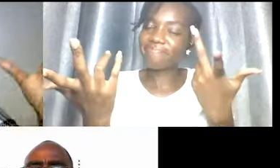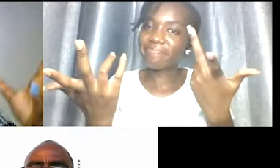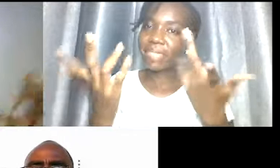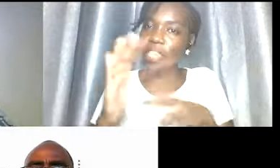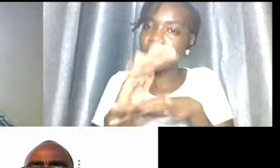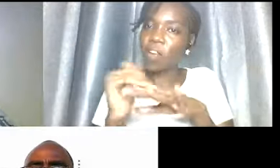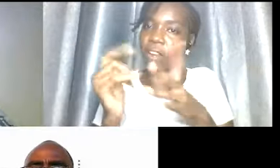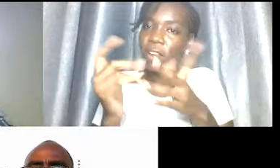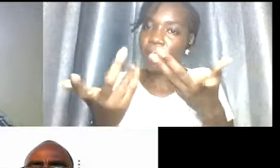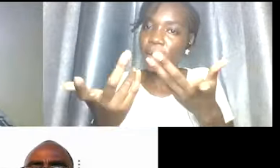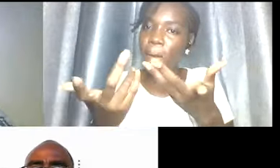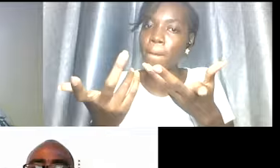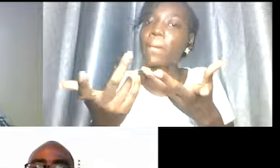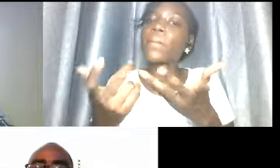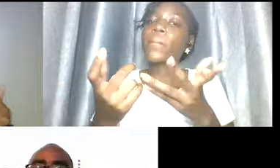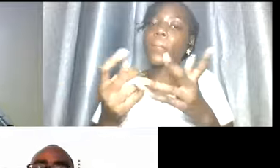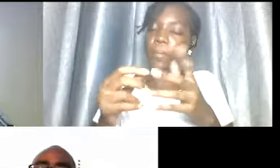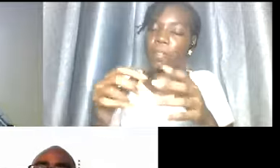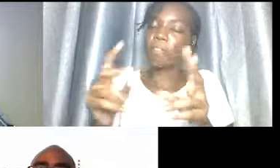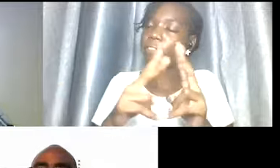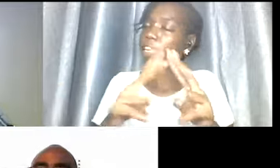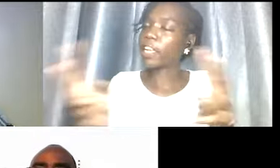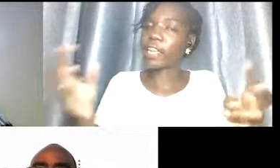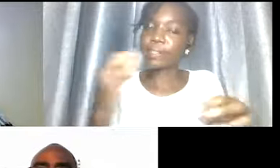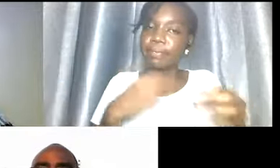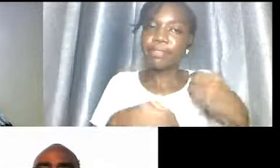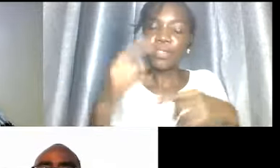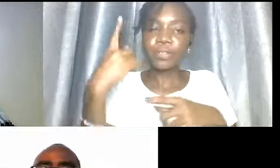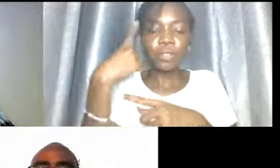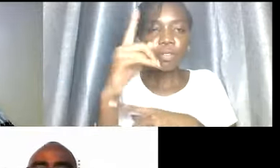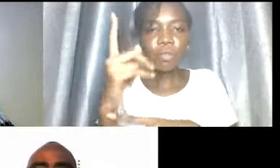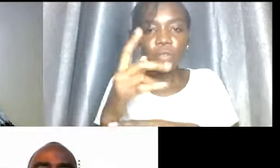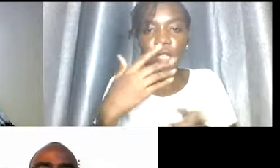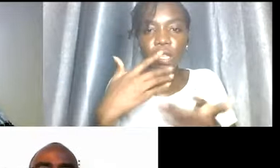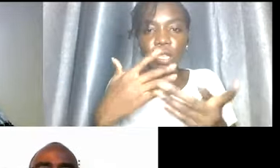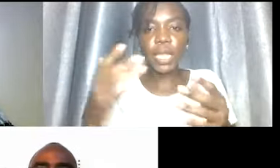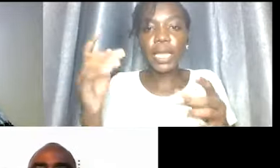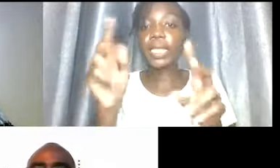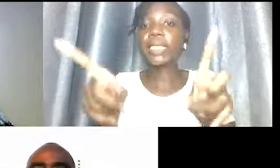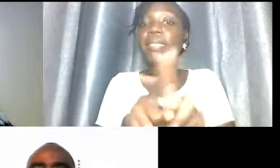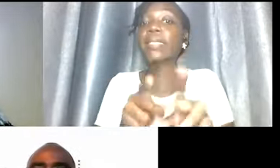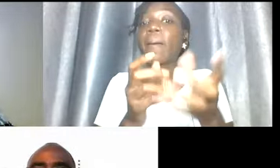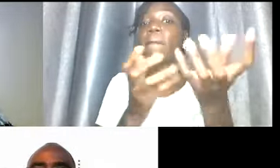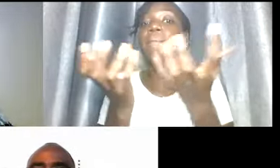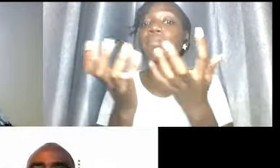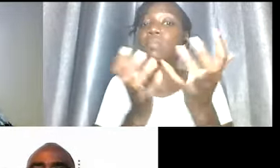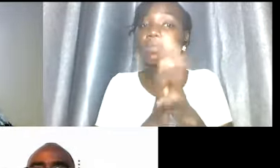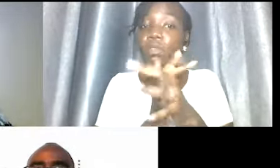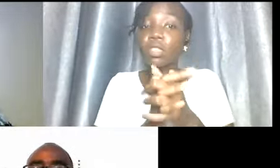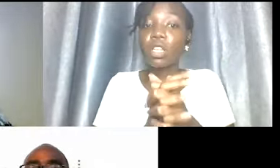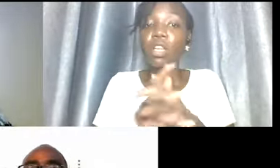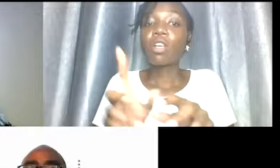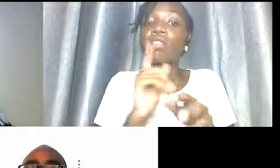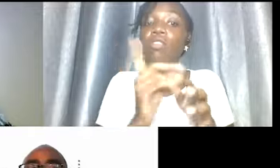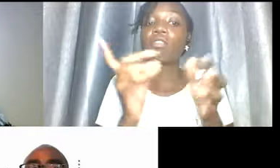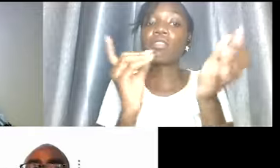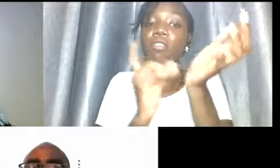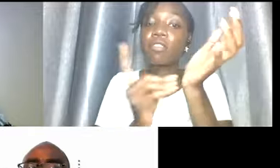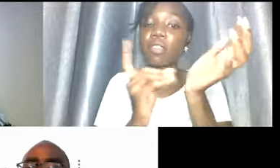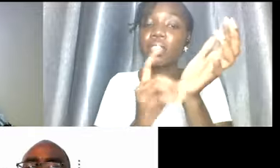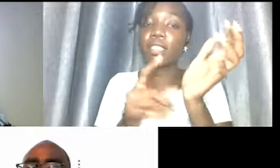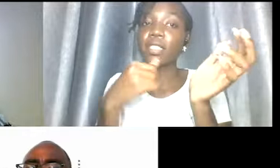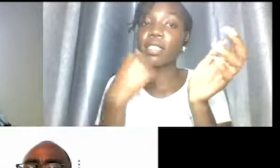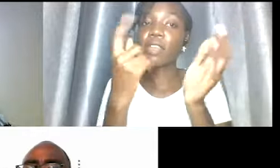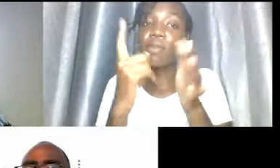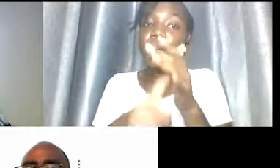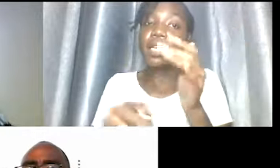Very accommodative for an agility kind of business. Dr. Church is saying, is a customer the